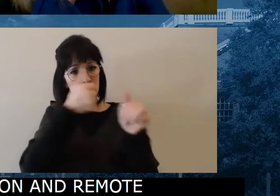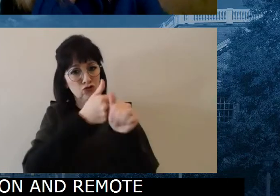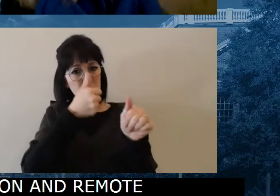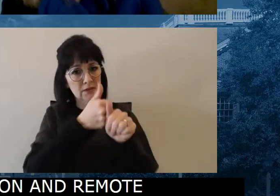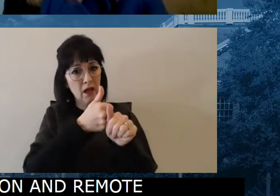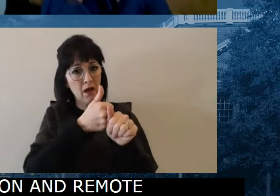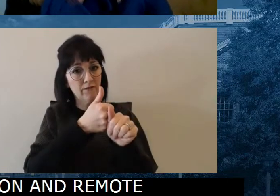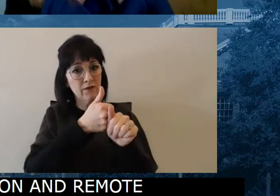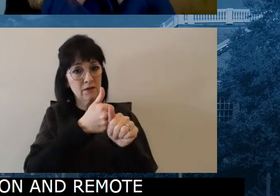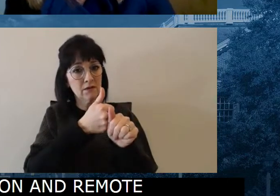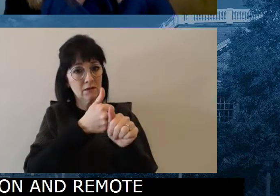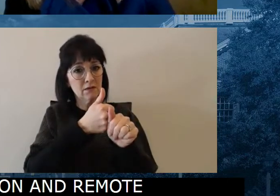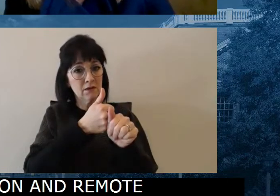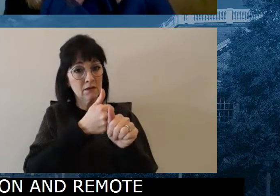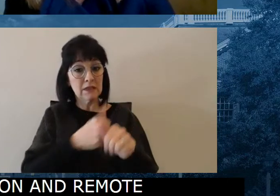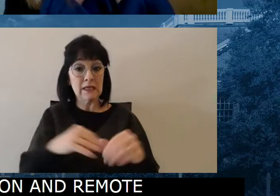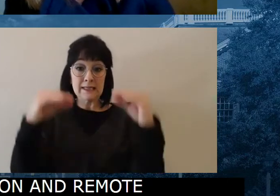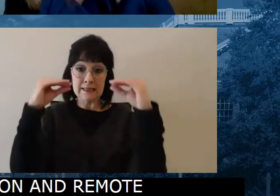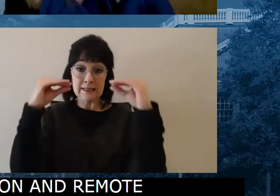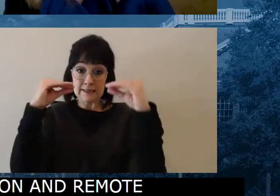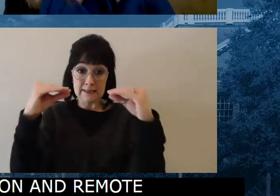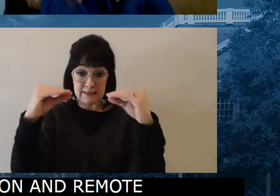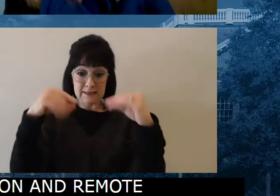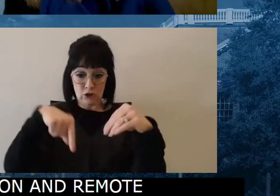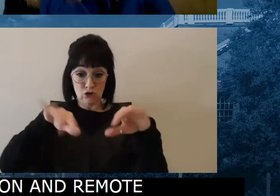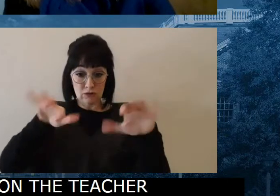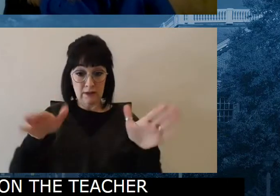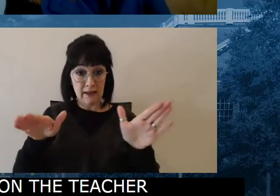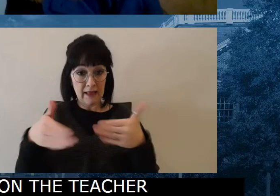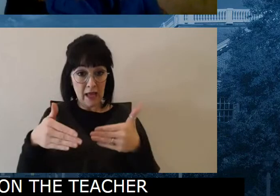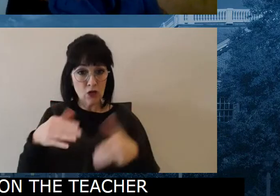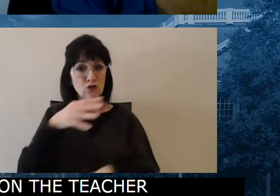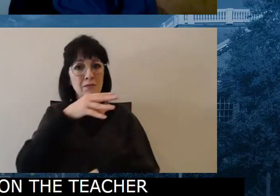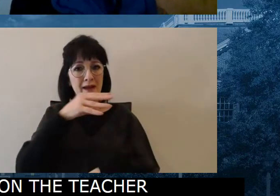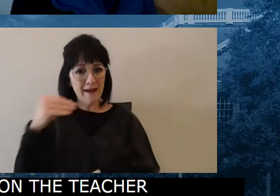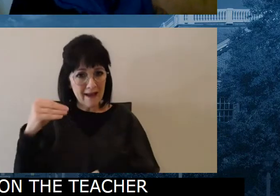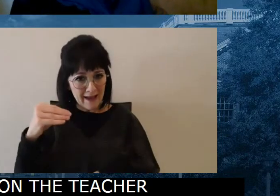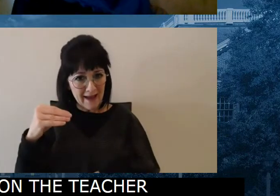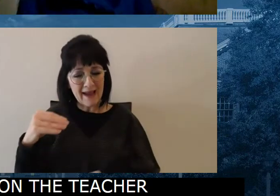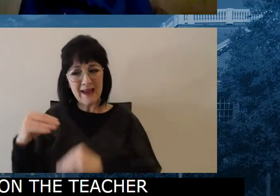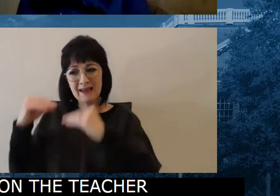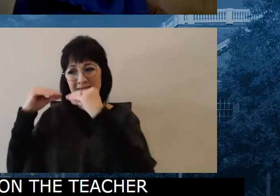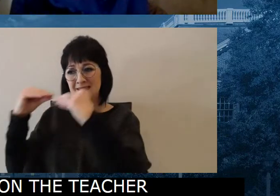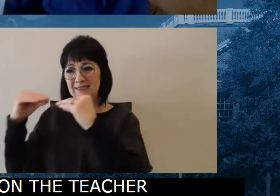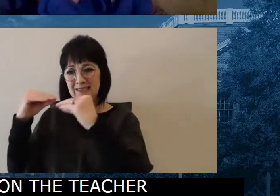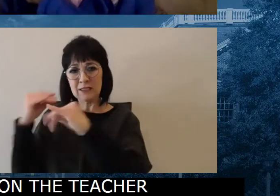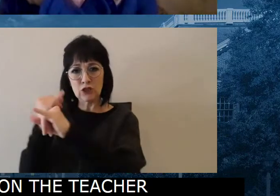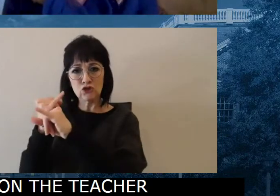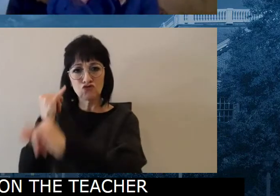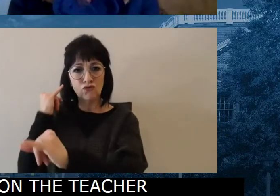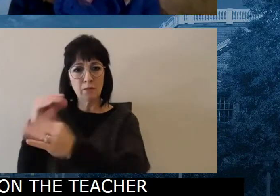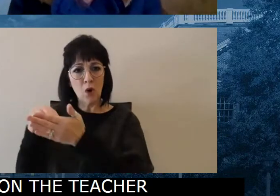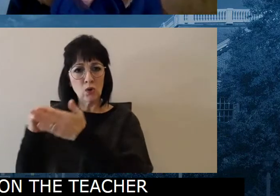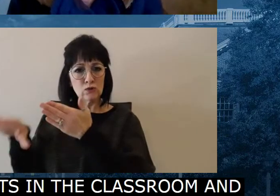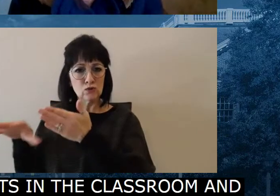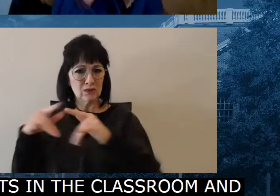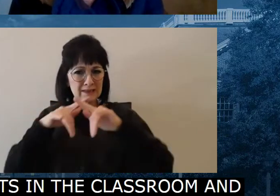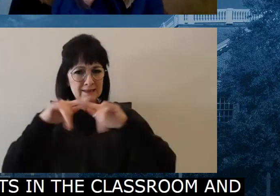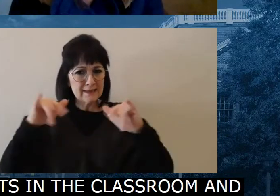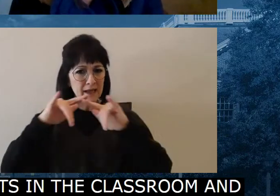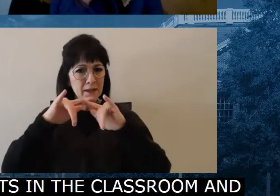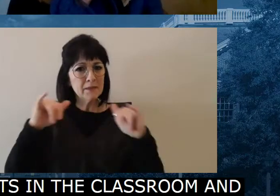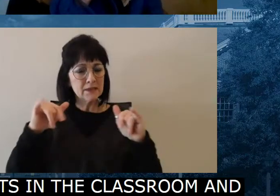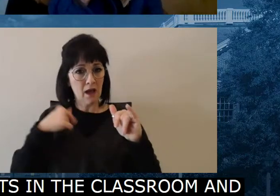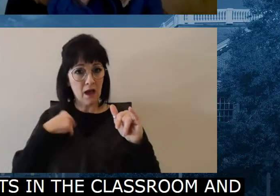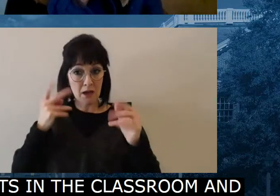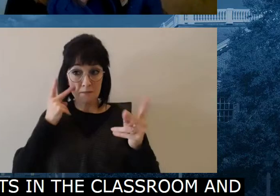teach students in the classroom and maybe remote students at the same time, which I've seen teachers